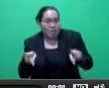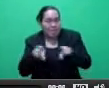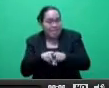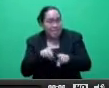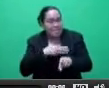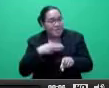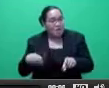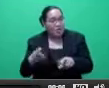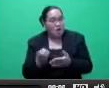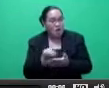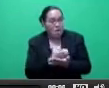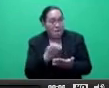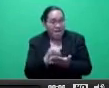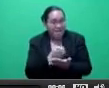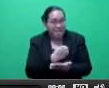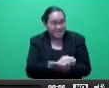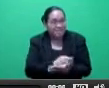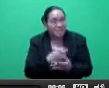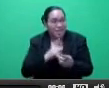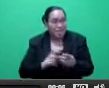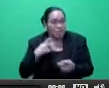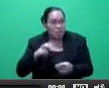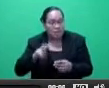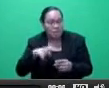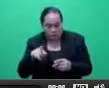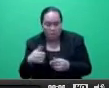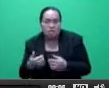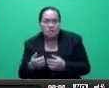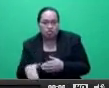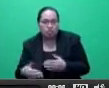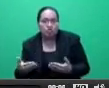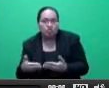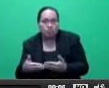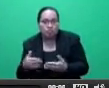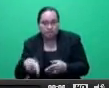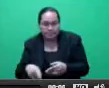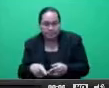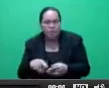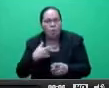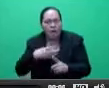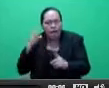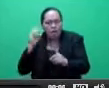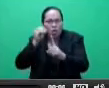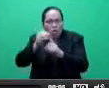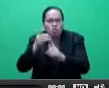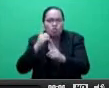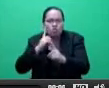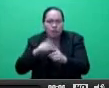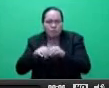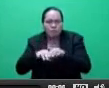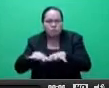and Tourism, the Ministry of Local Government introduced these reforms with the goal of significantly streamlining